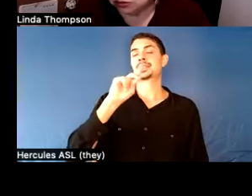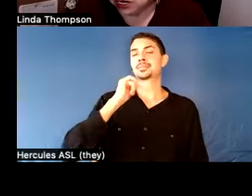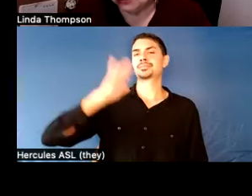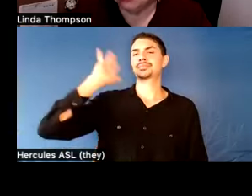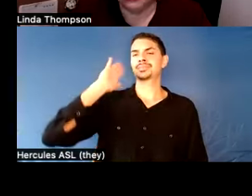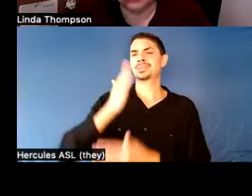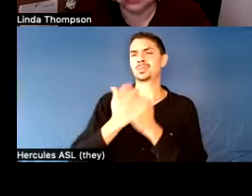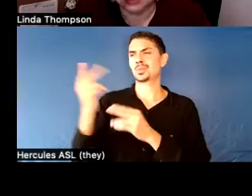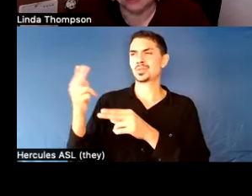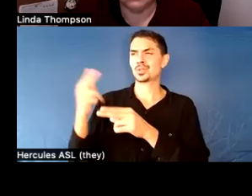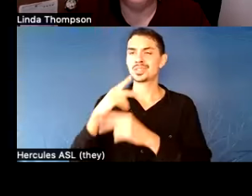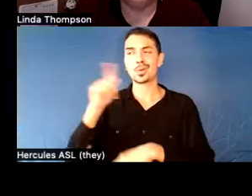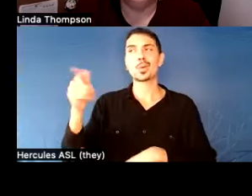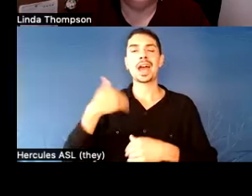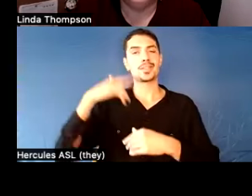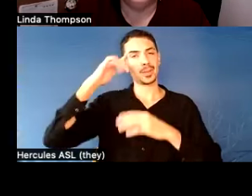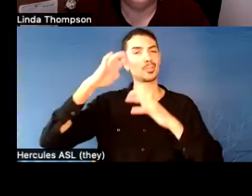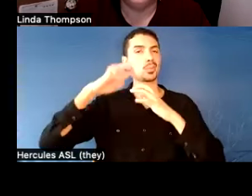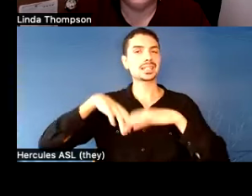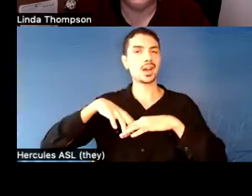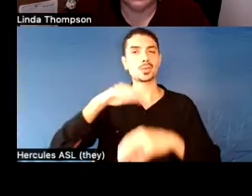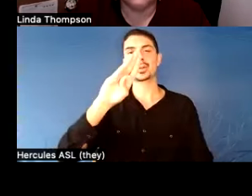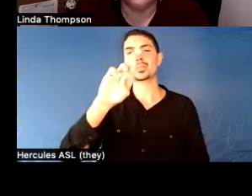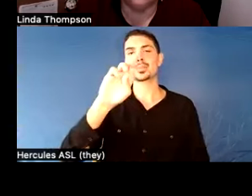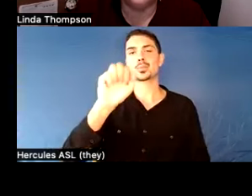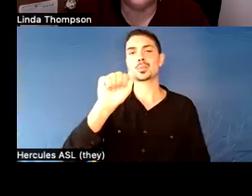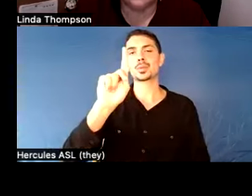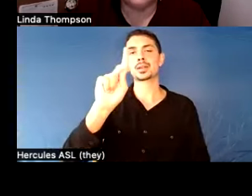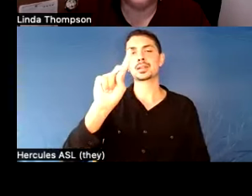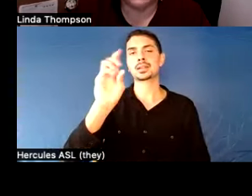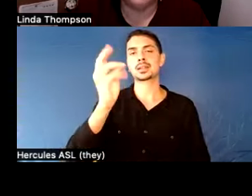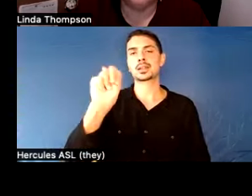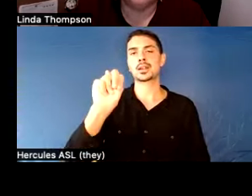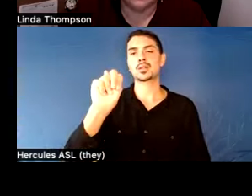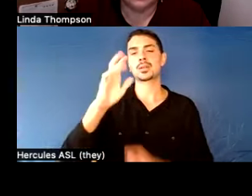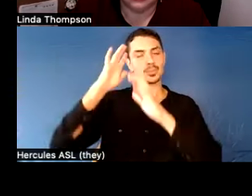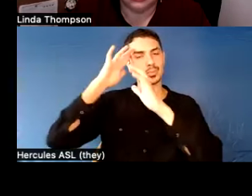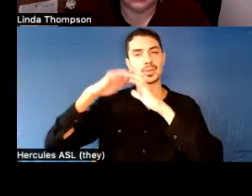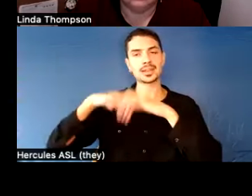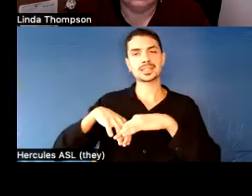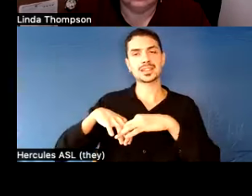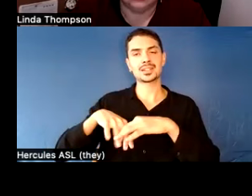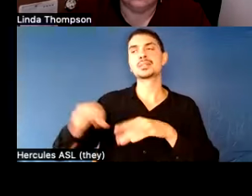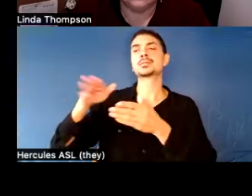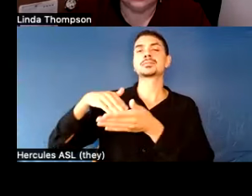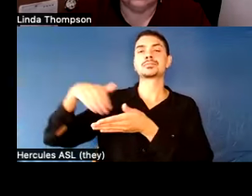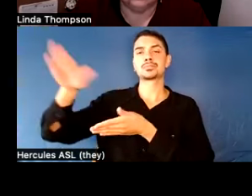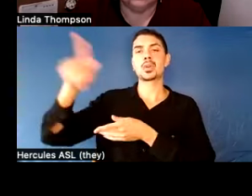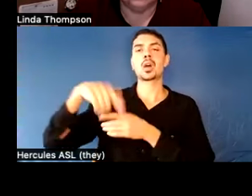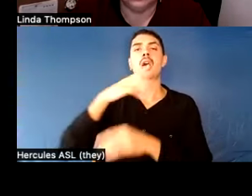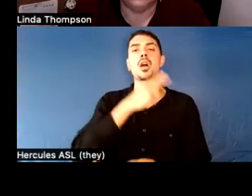does a breakdown mean? What does that mean? But they knew somebody had to go to the hospital. And I was